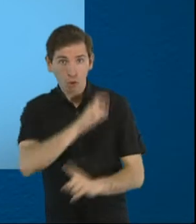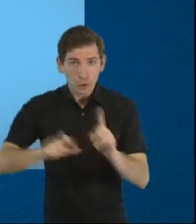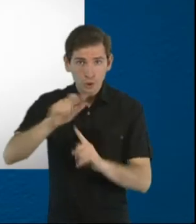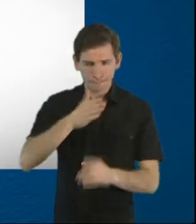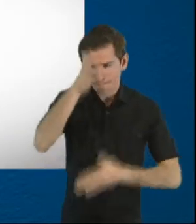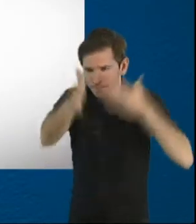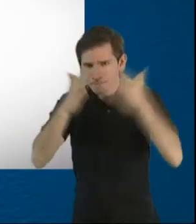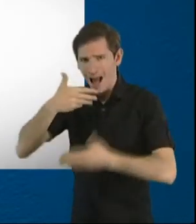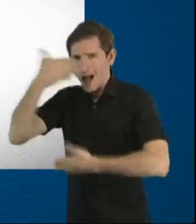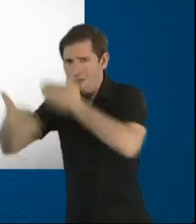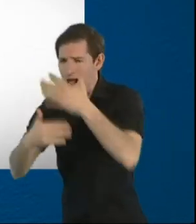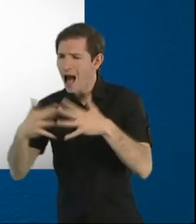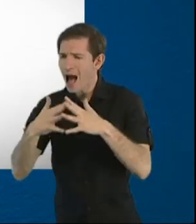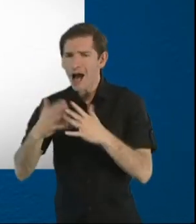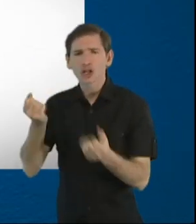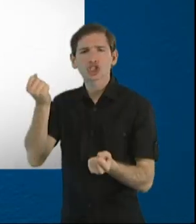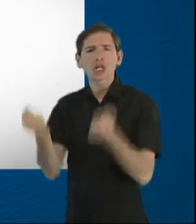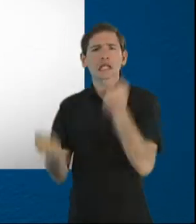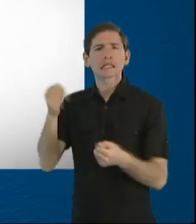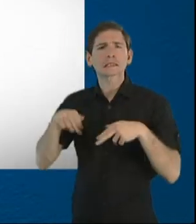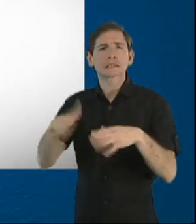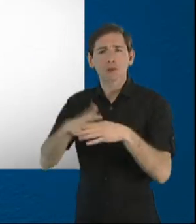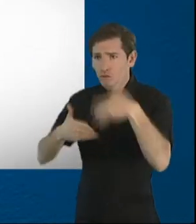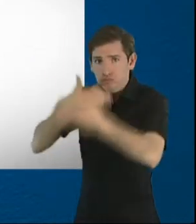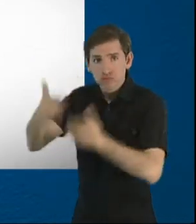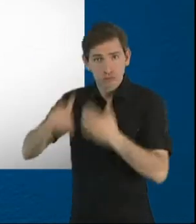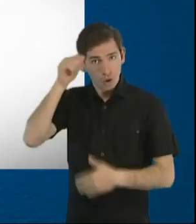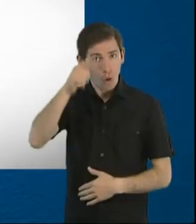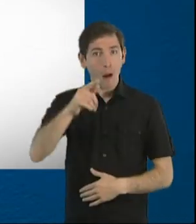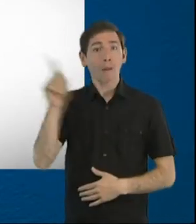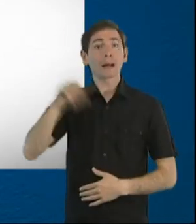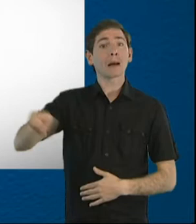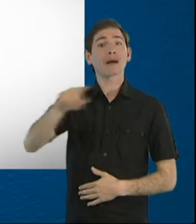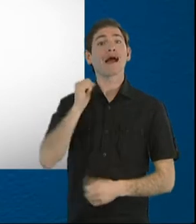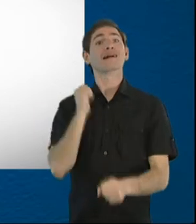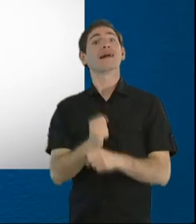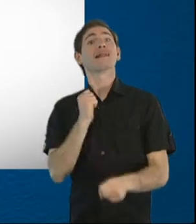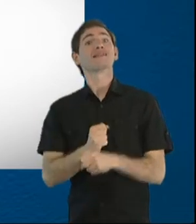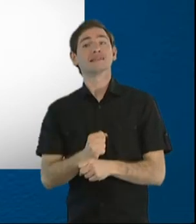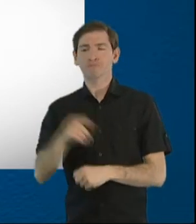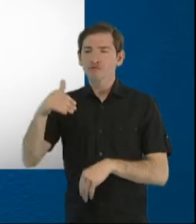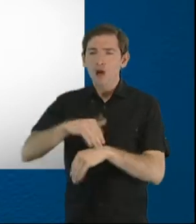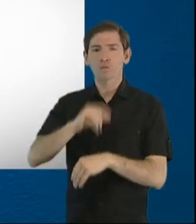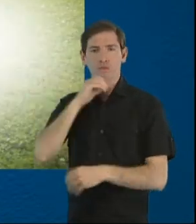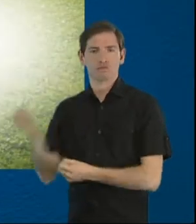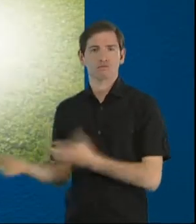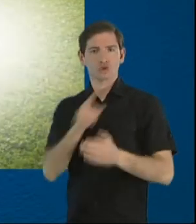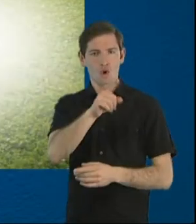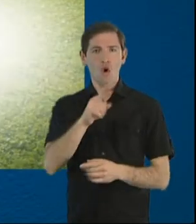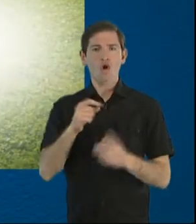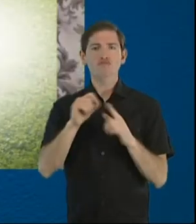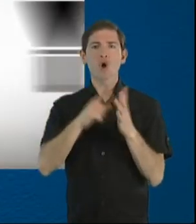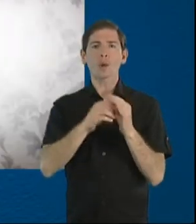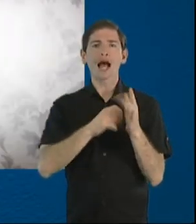system? People found guilty of all types of crimes can get referred to the probation service. Some offenders do a spot of